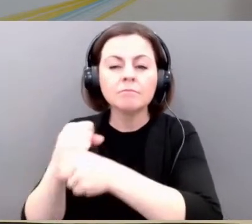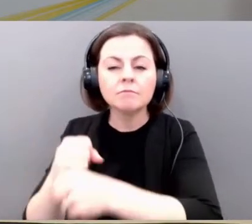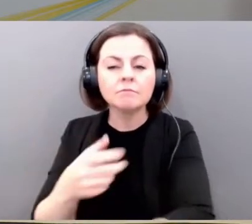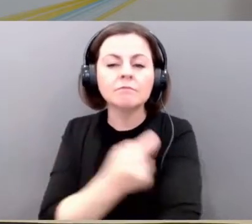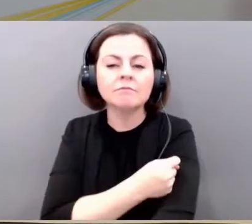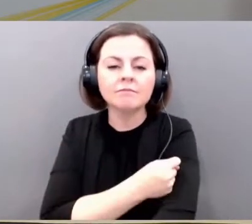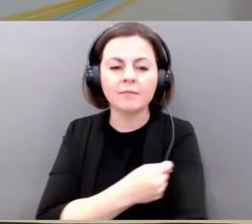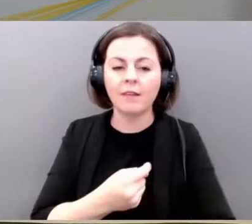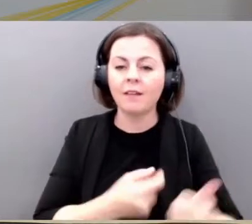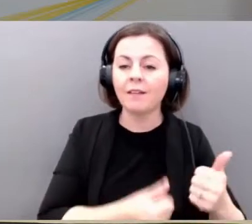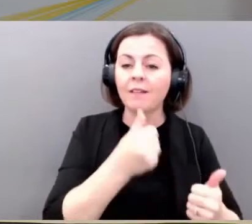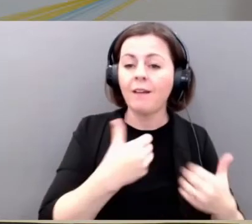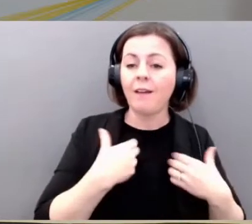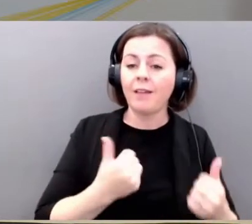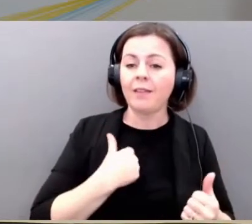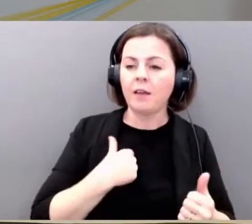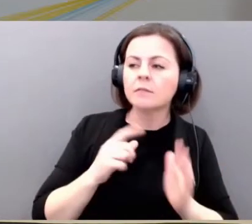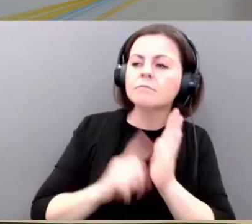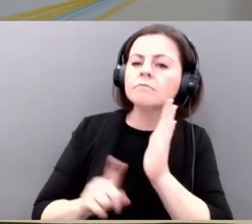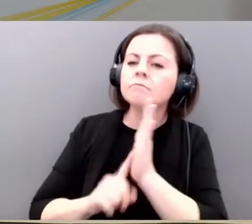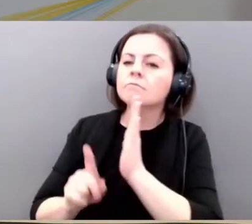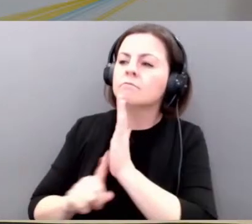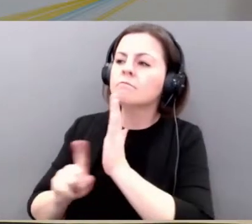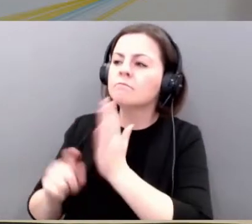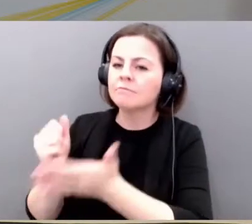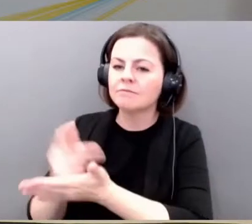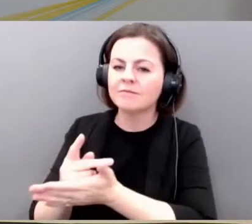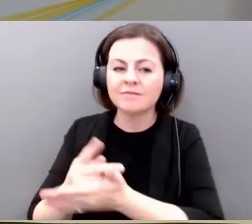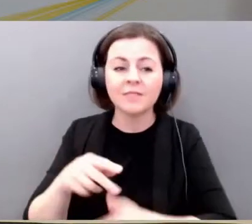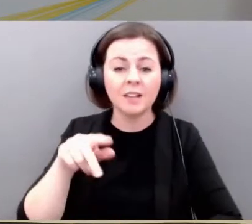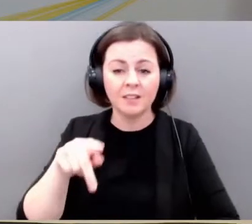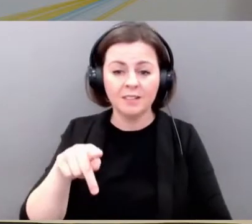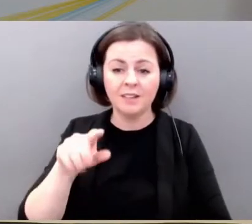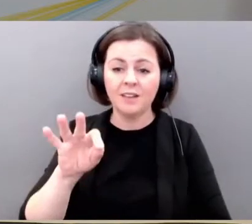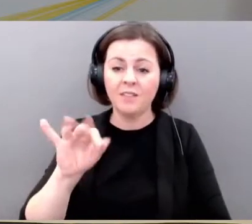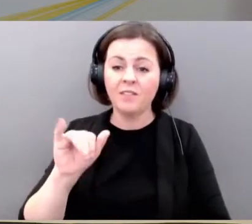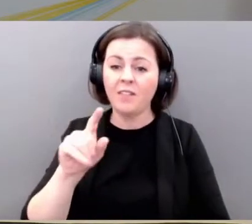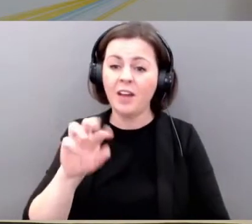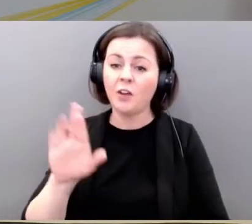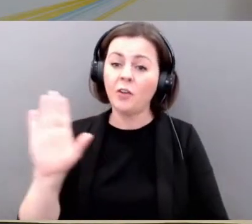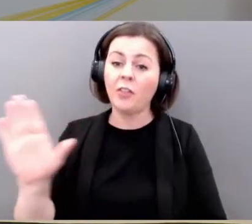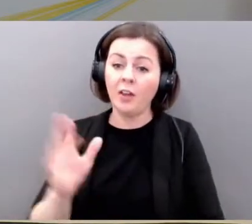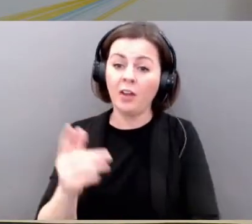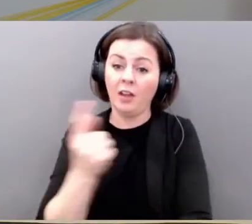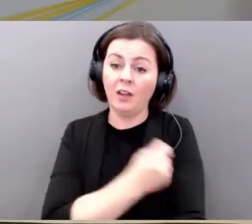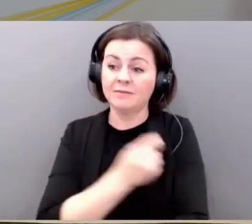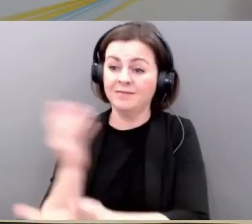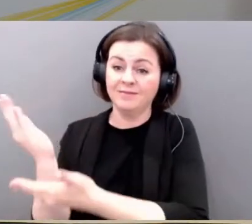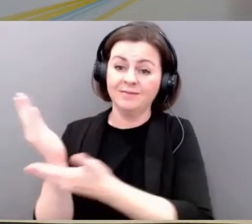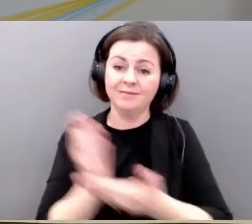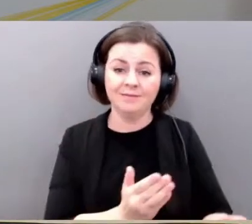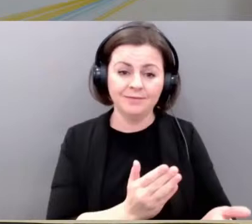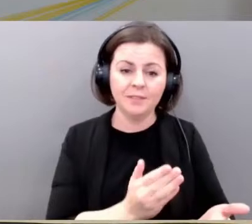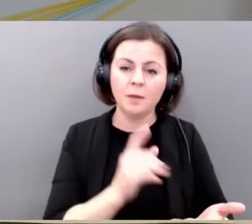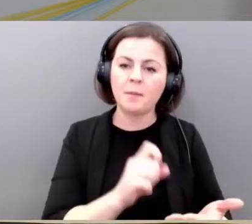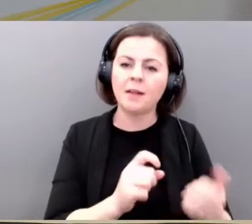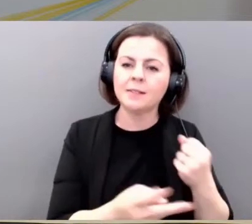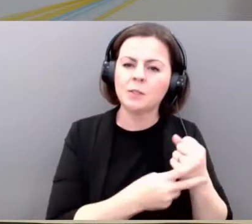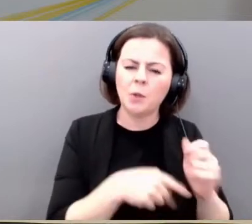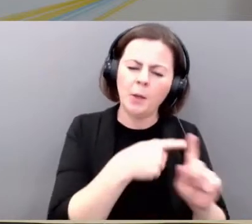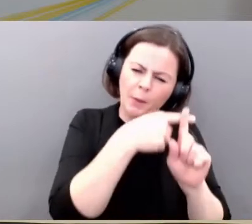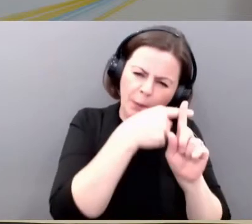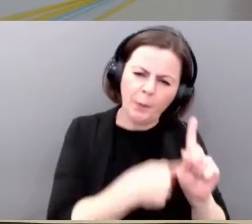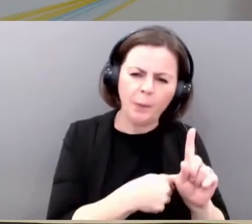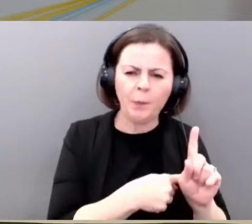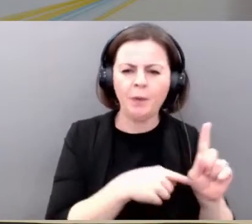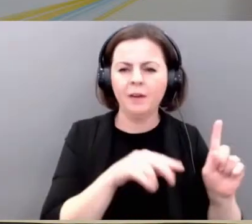This Pfizer product that's arriving has to be stored at -75 degrees, and the initial shipments cannot be moved from the